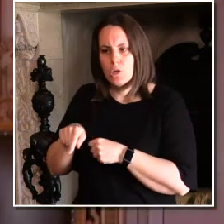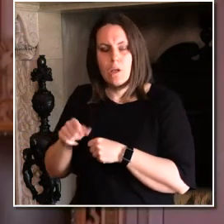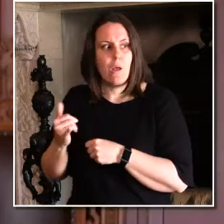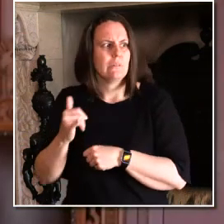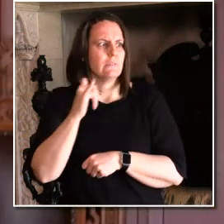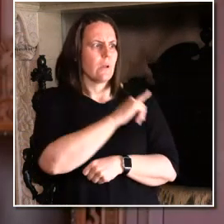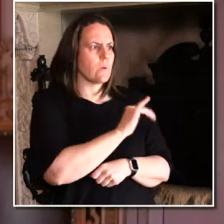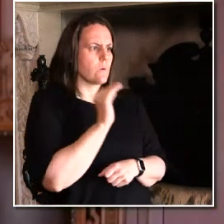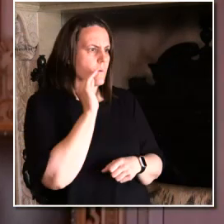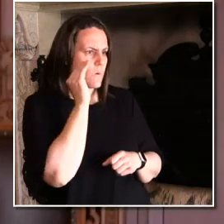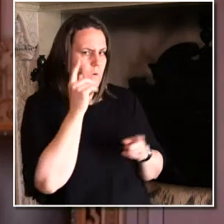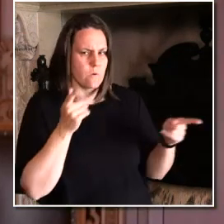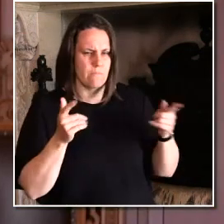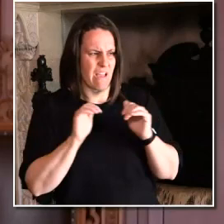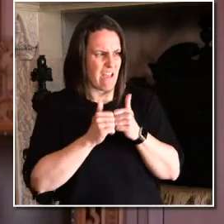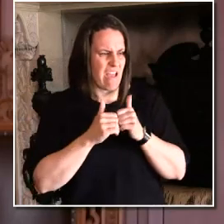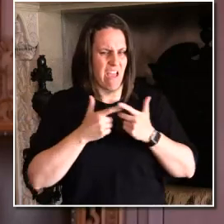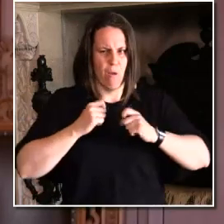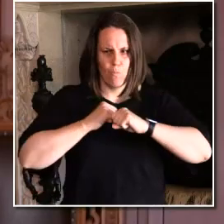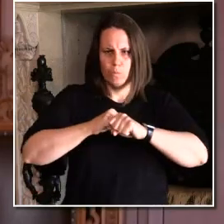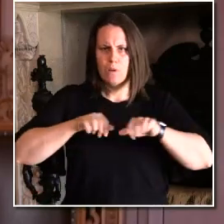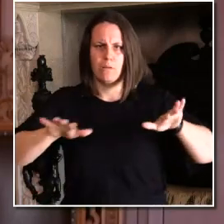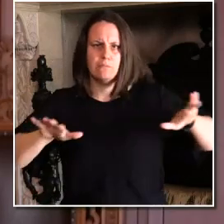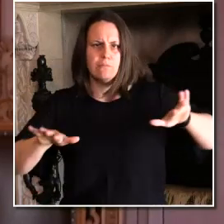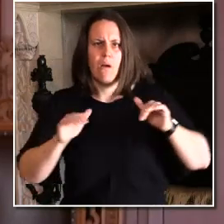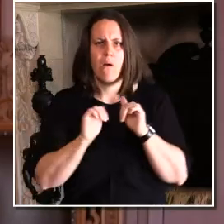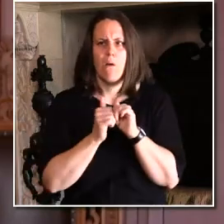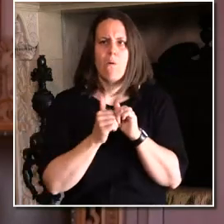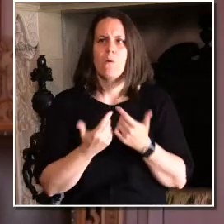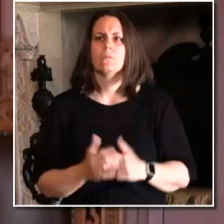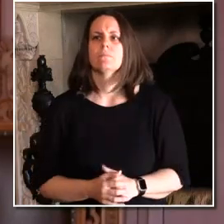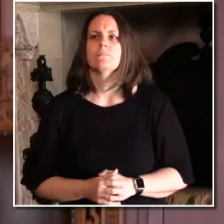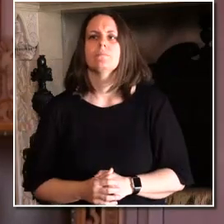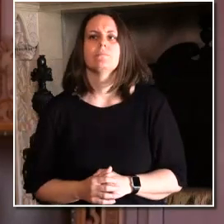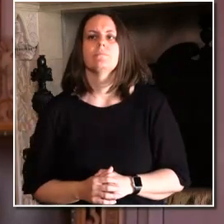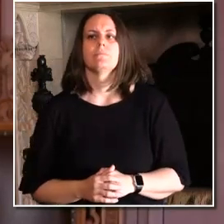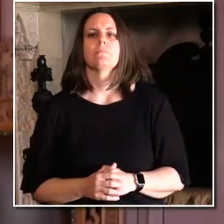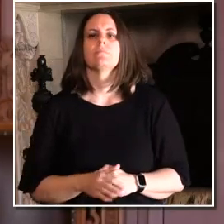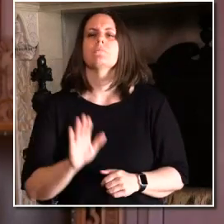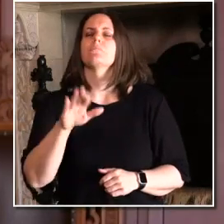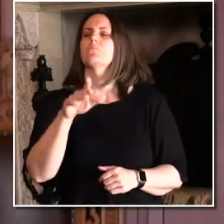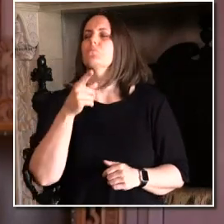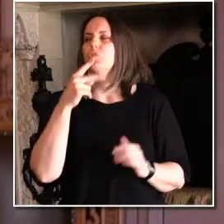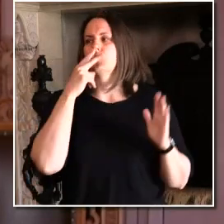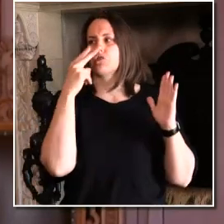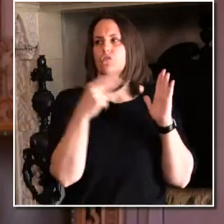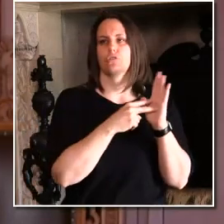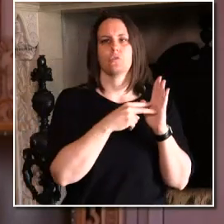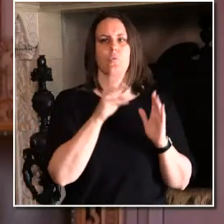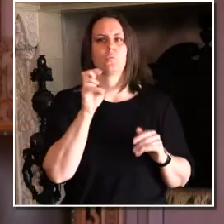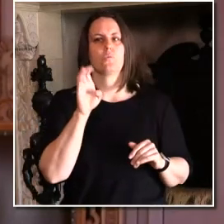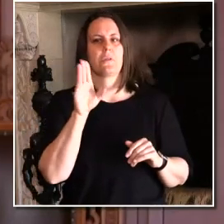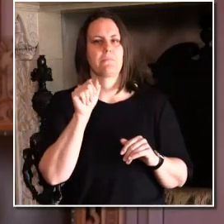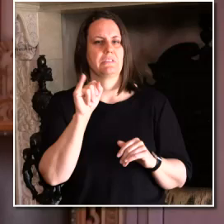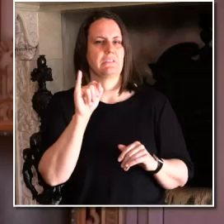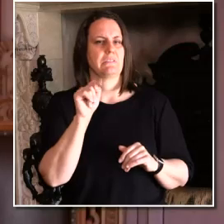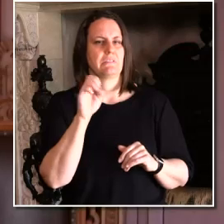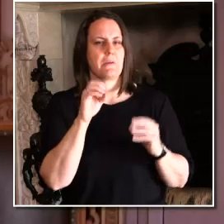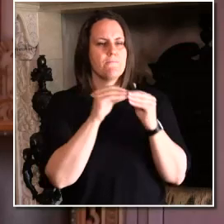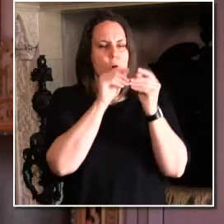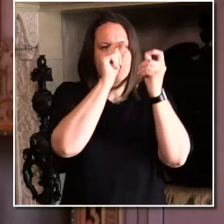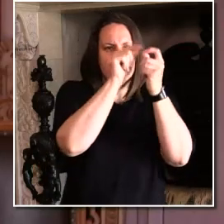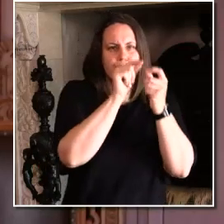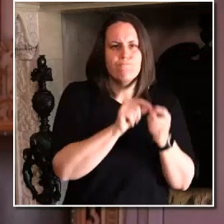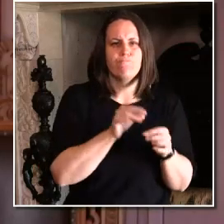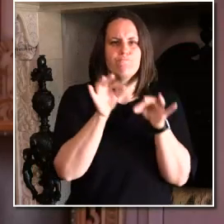know on our site, we also do have, some of this information for just the general cases as far as healthcare workers and that sort of thing. And I think really